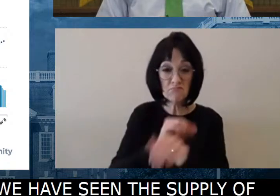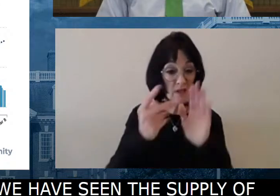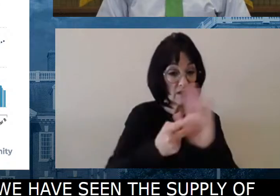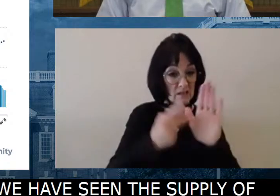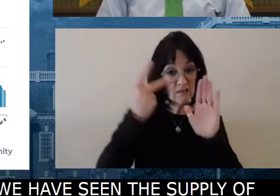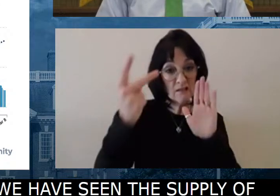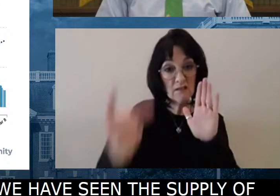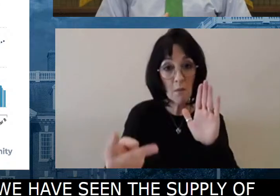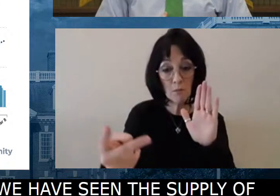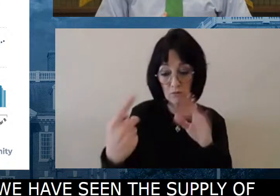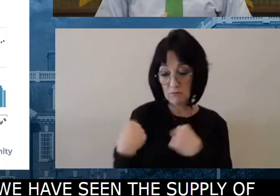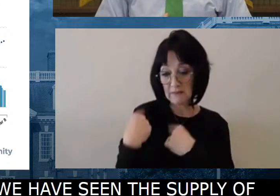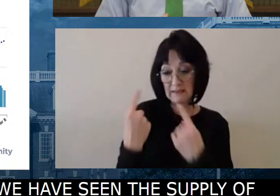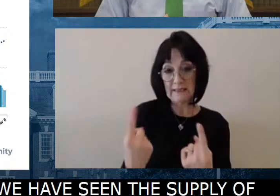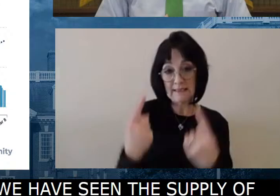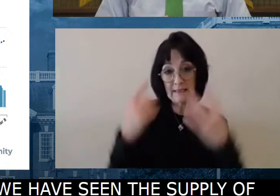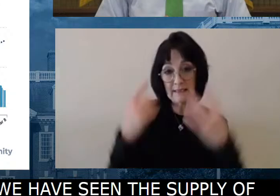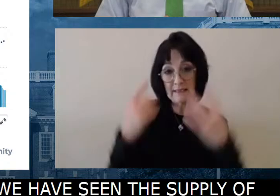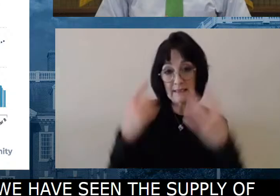Biden administration